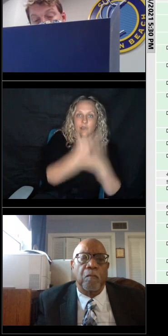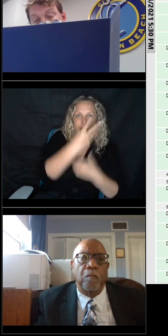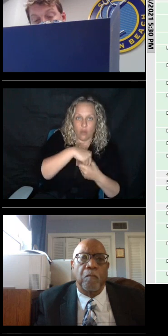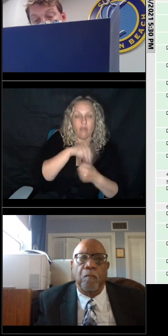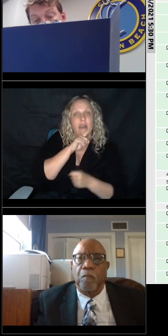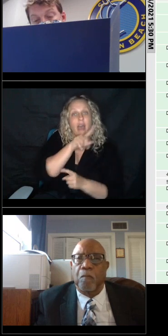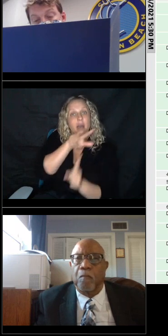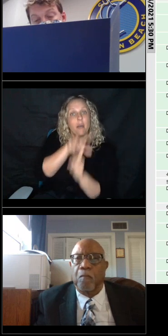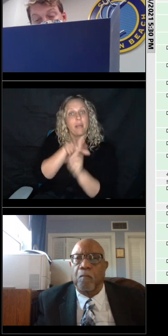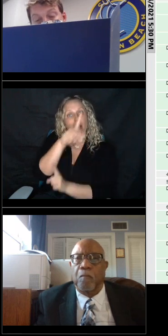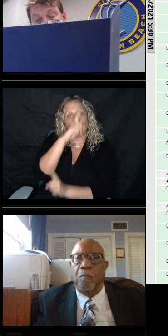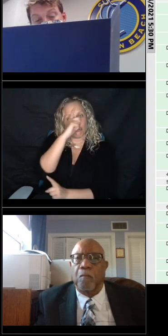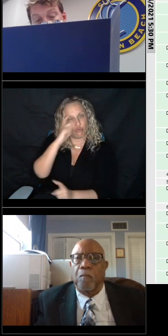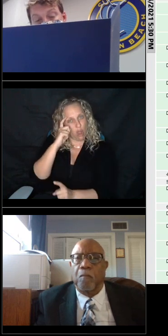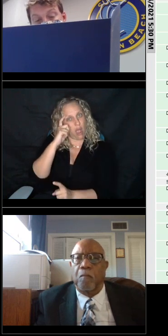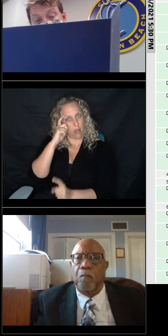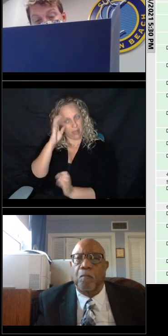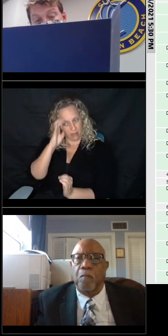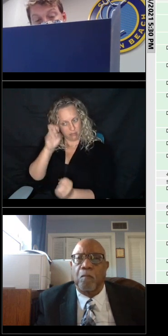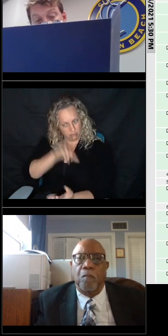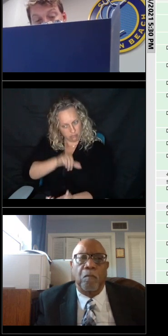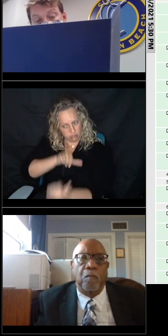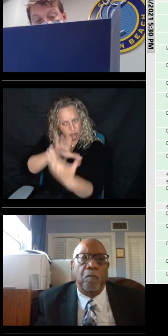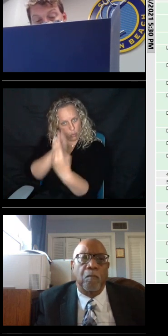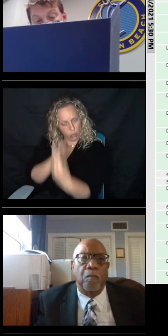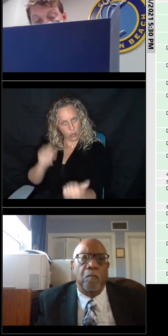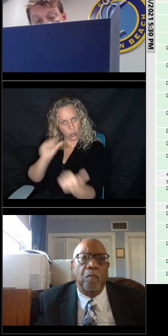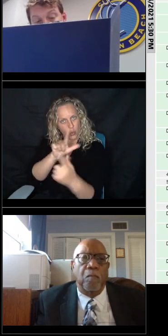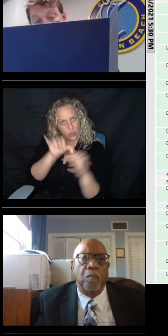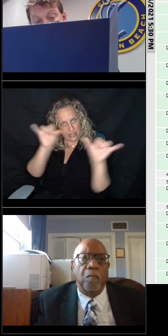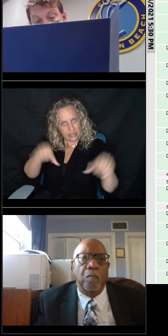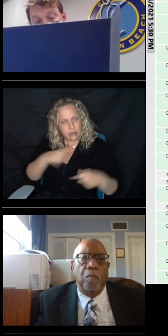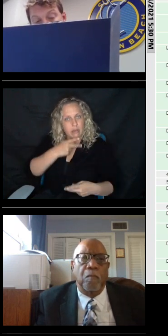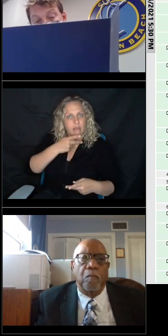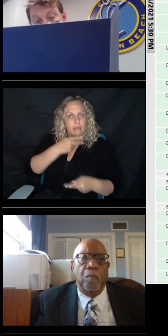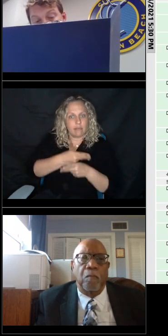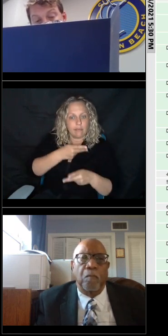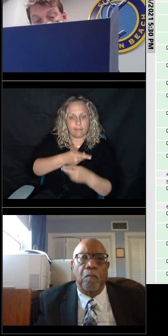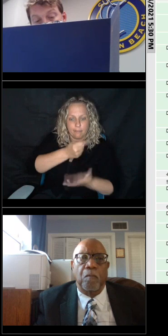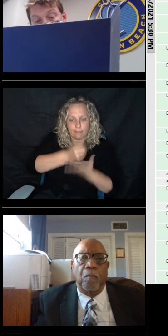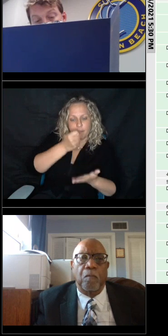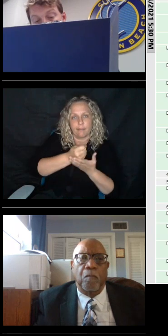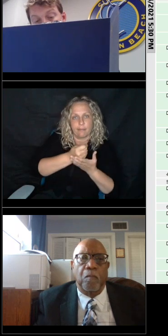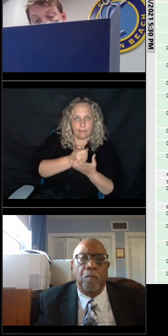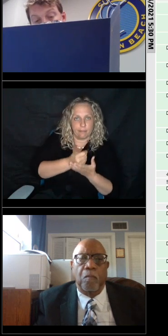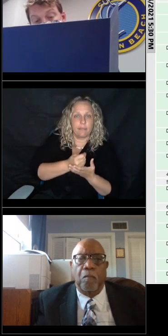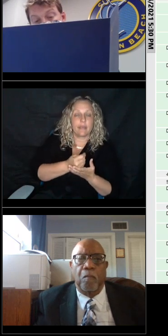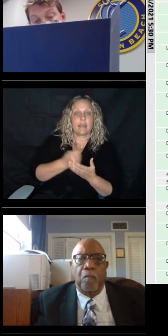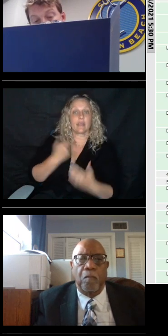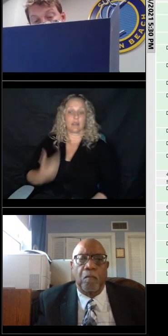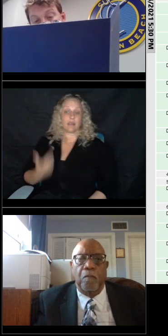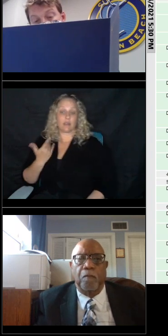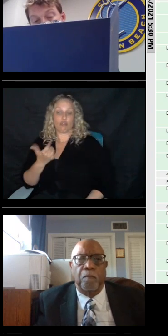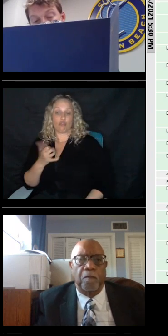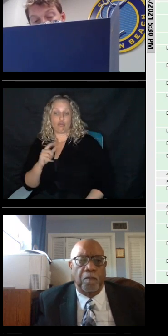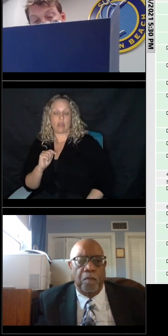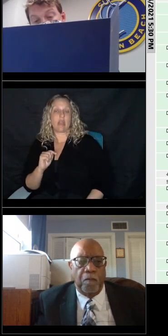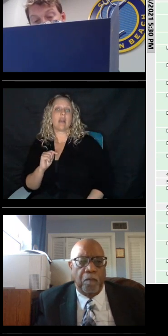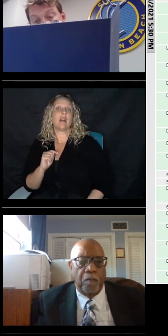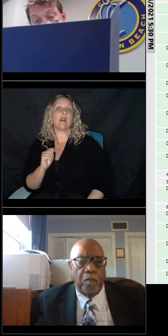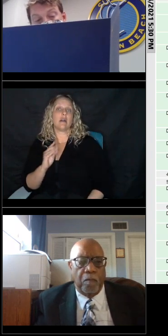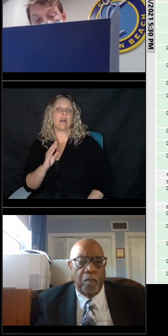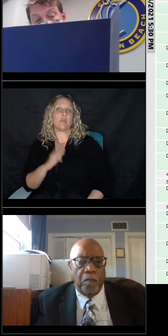implementation of trauma-informed approaches throughout the systems of care. Now therefore, I, Stephen B. Grant, Mayor of the City of Boynton Beach,